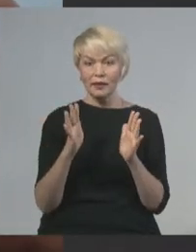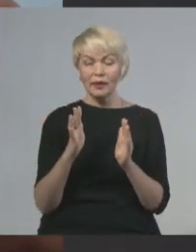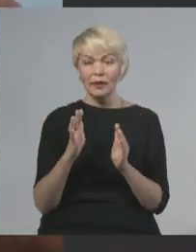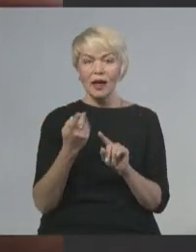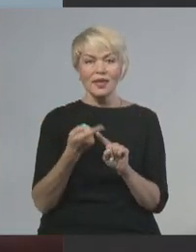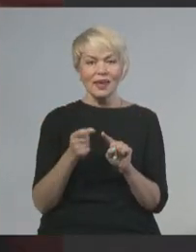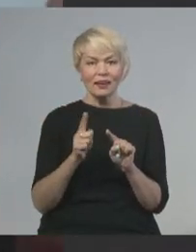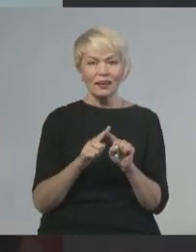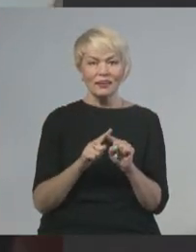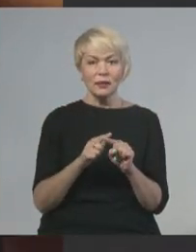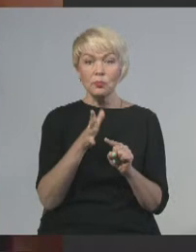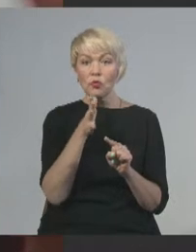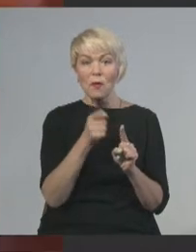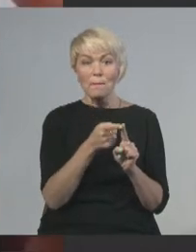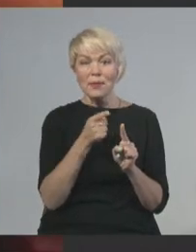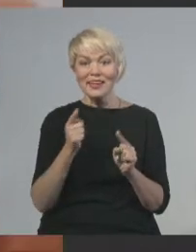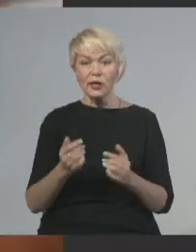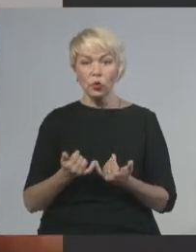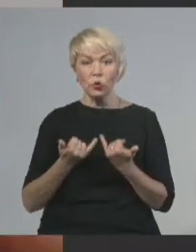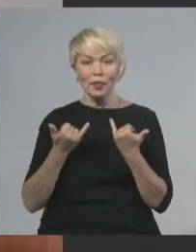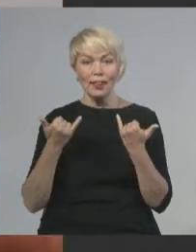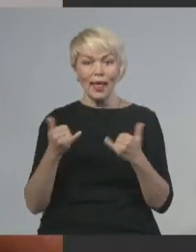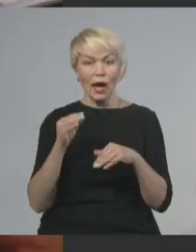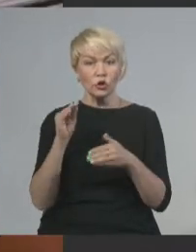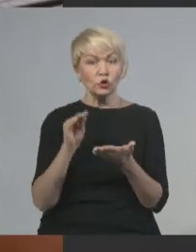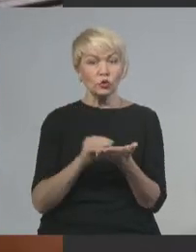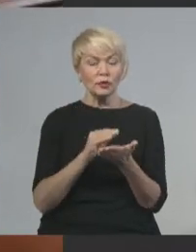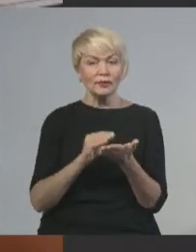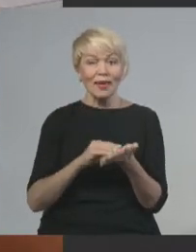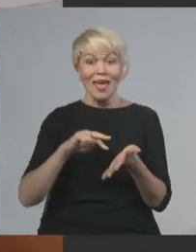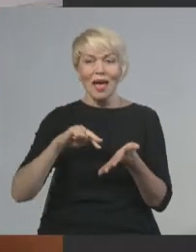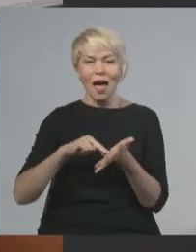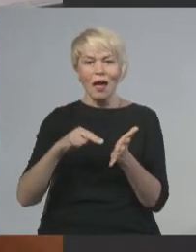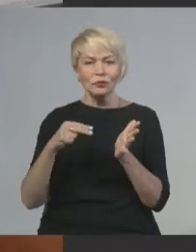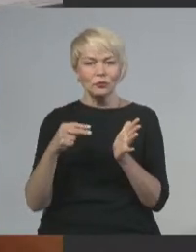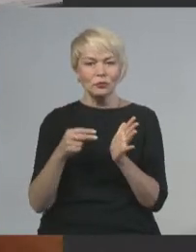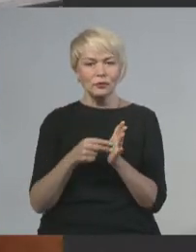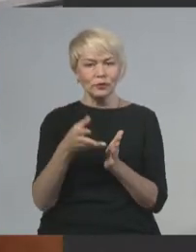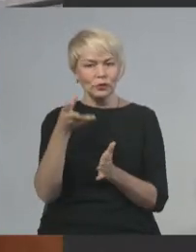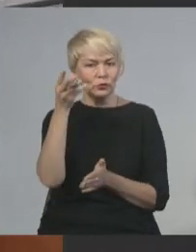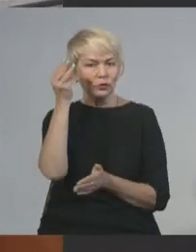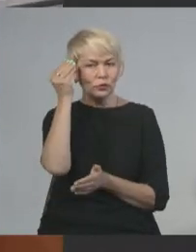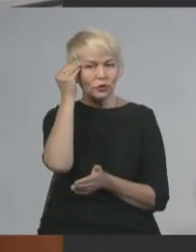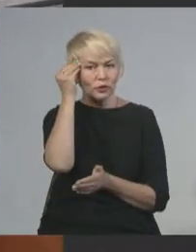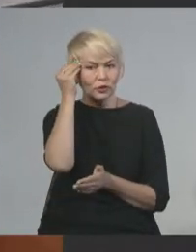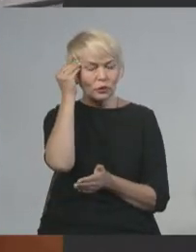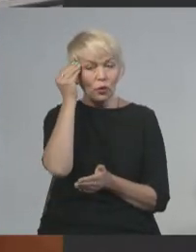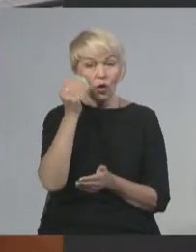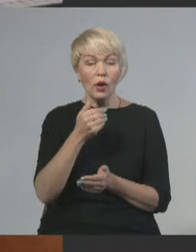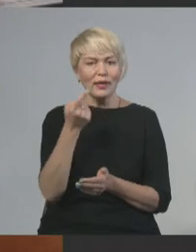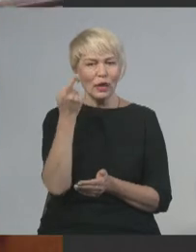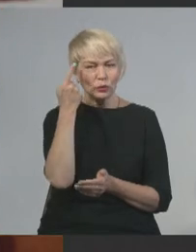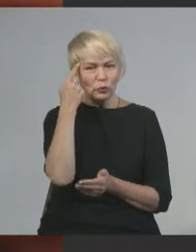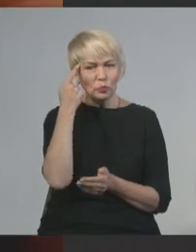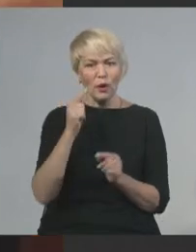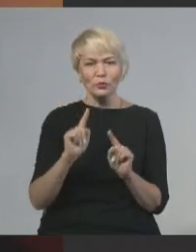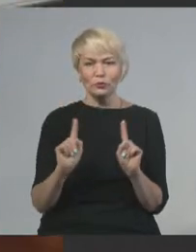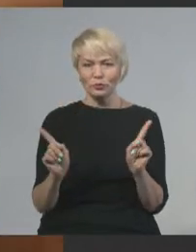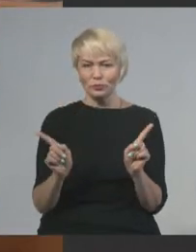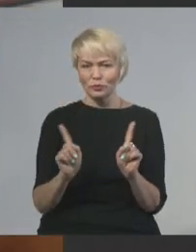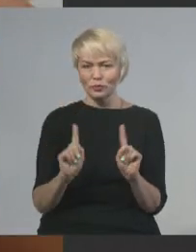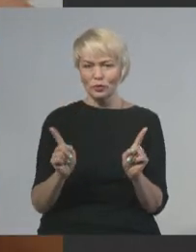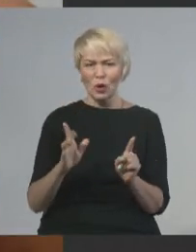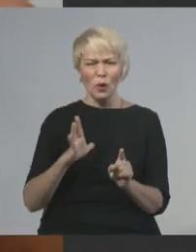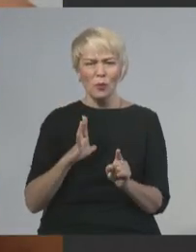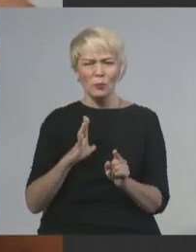guess economic uh point of view i think it's a very hard and